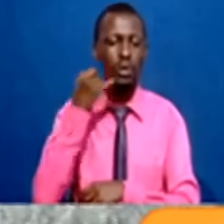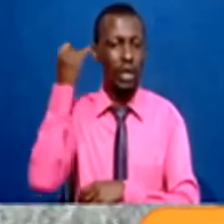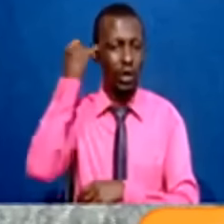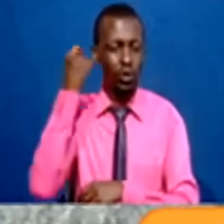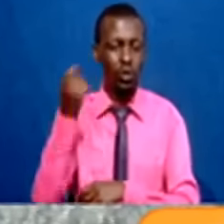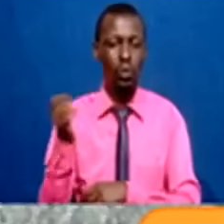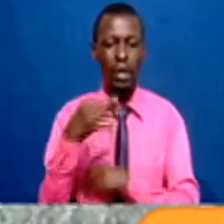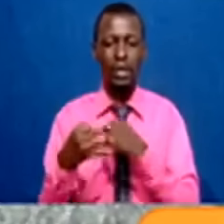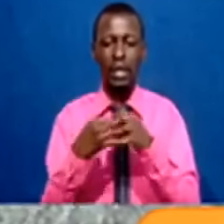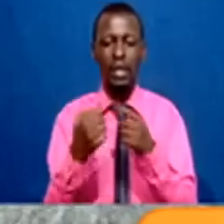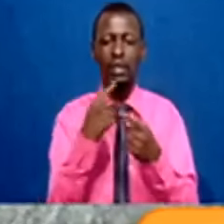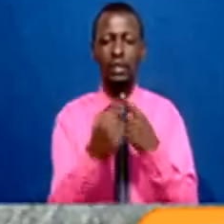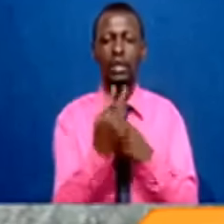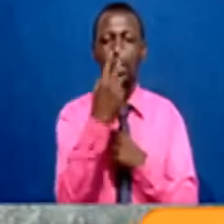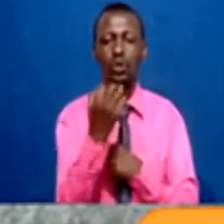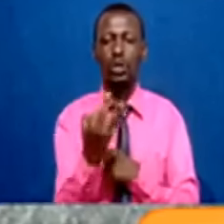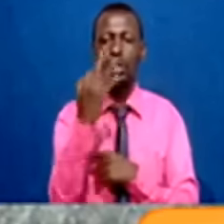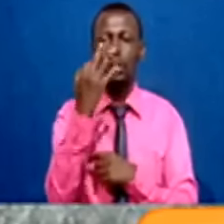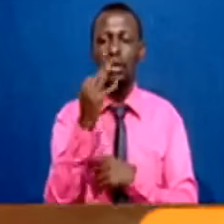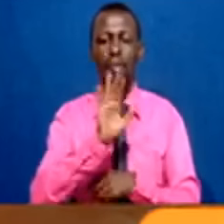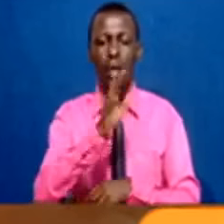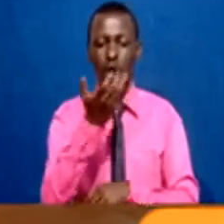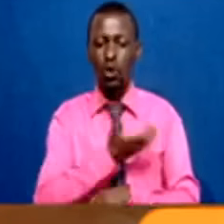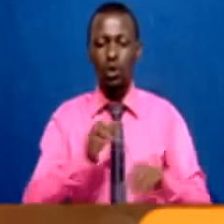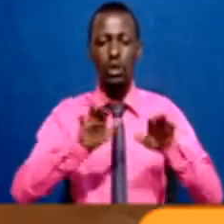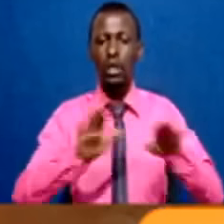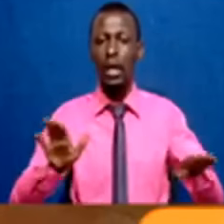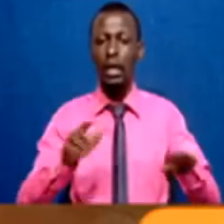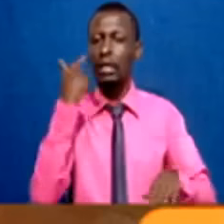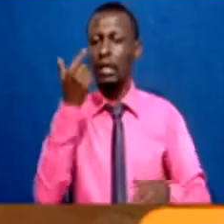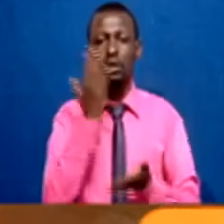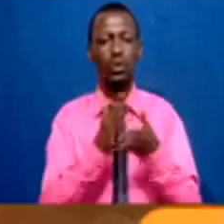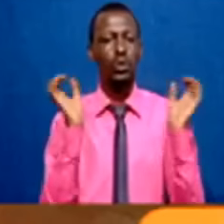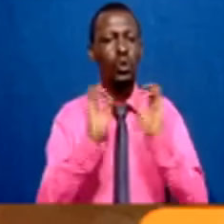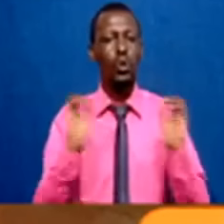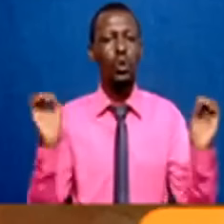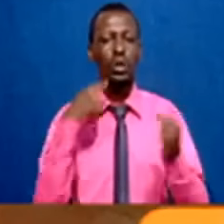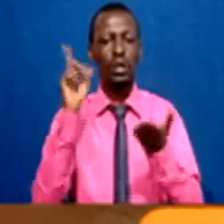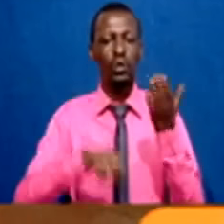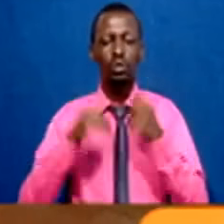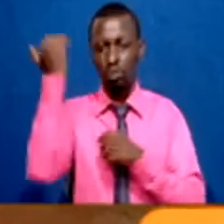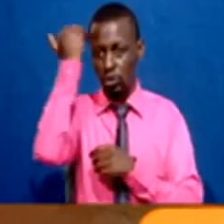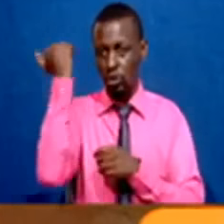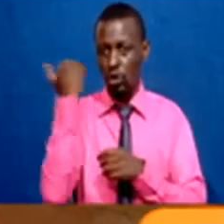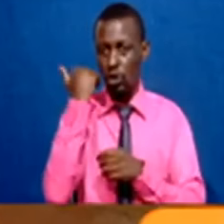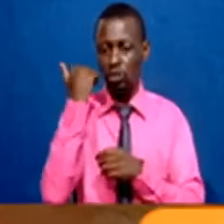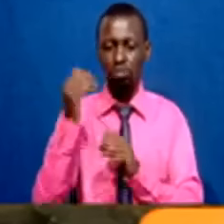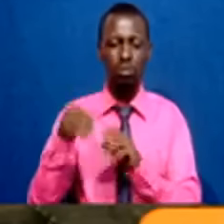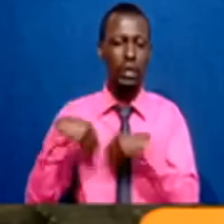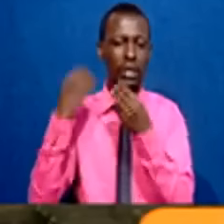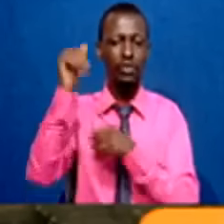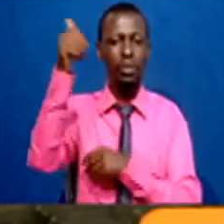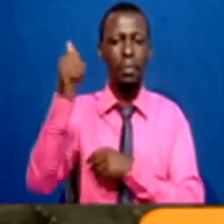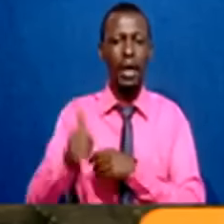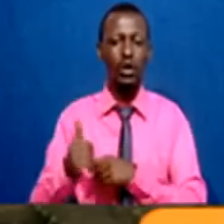August 2023, Kulei lost his claim to the land, with the court stating that he failed to provide the land sale agreement to support his